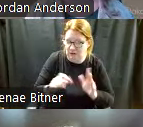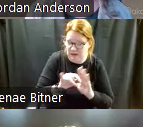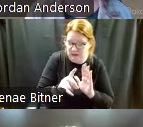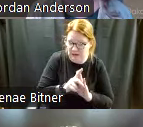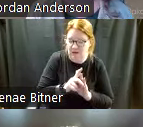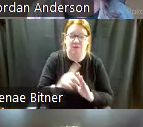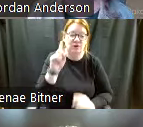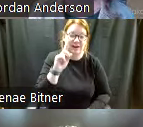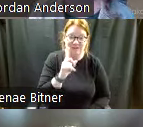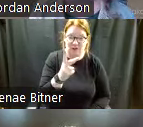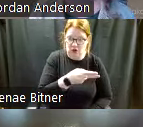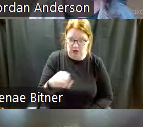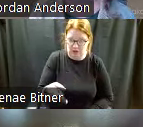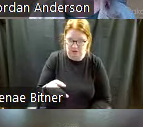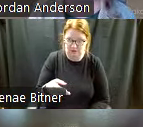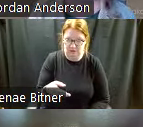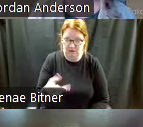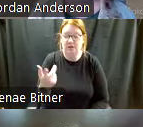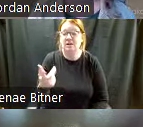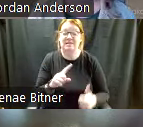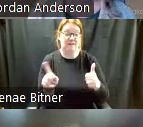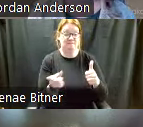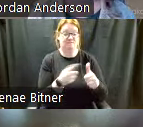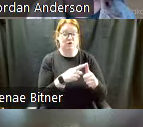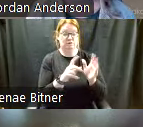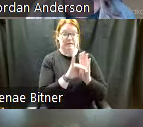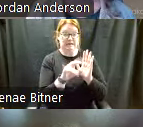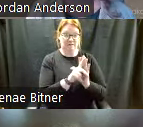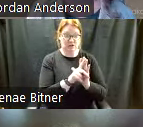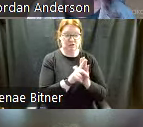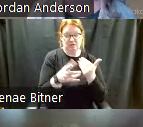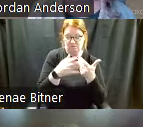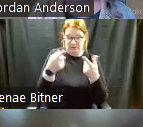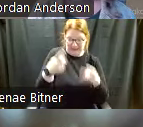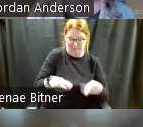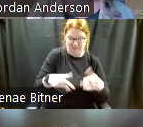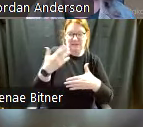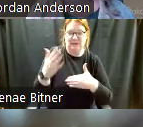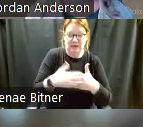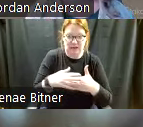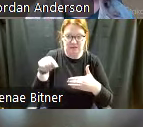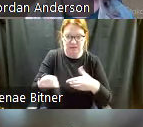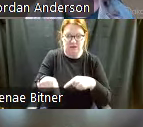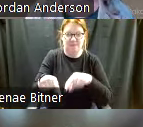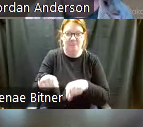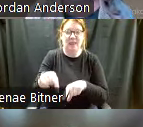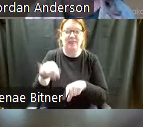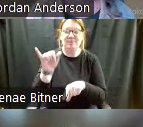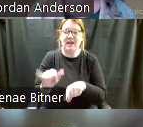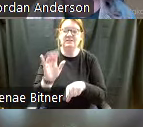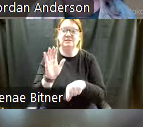hard of hearing depends on what happens after that initial identification has been made. So we always say, AKA, it's in your hands.